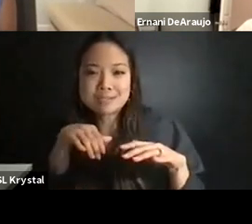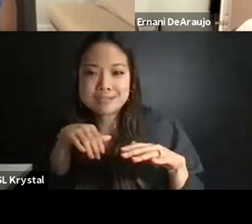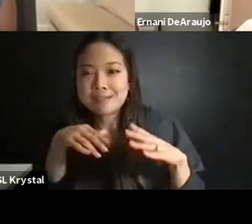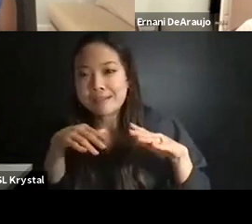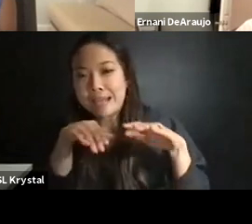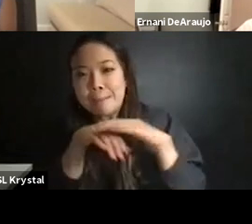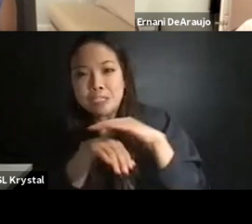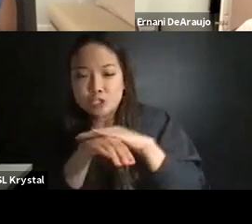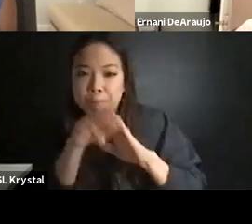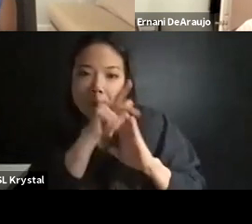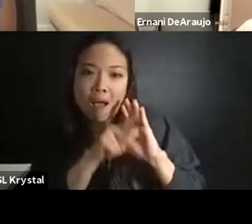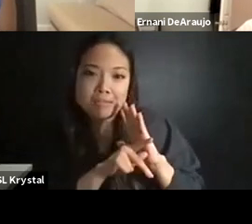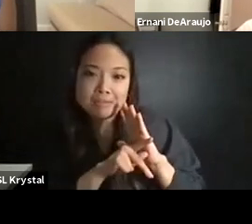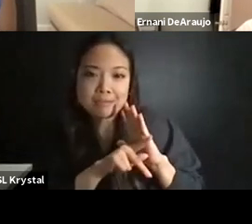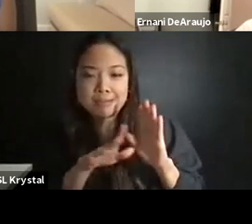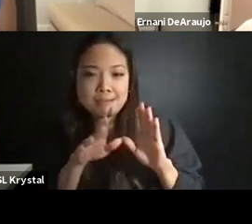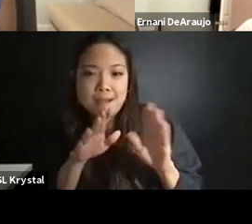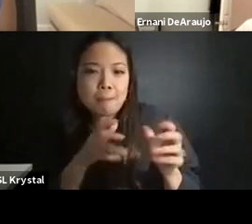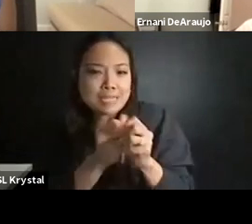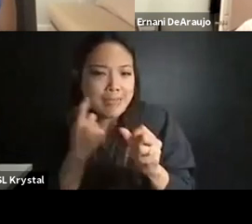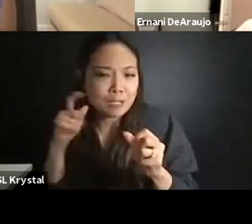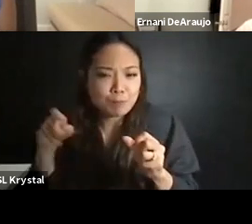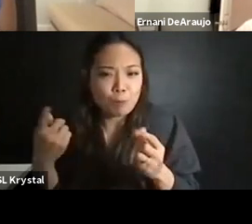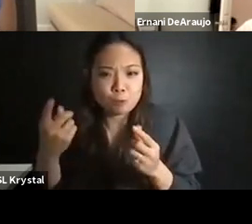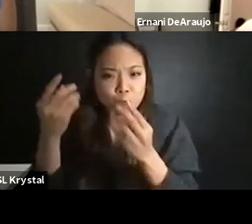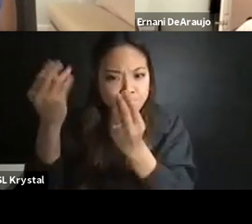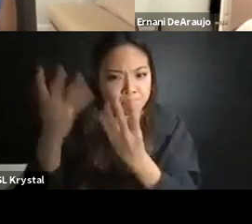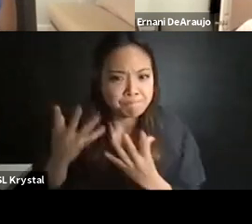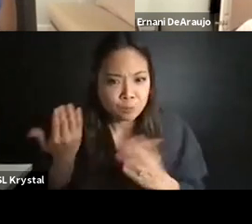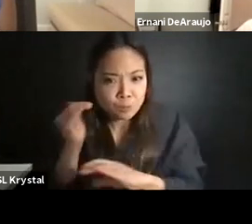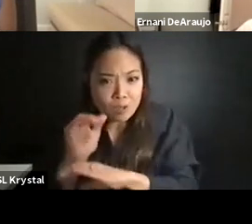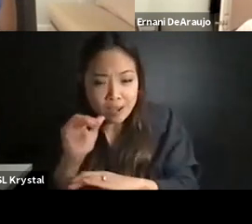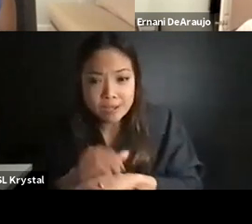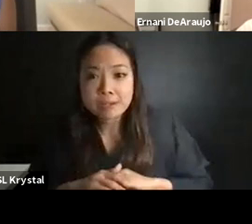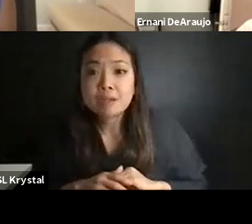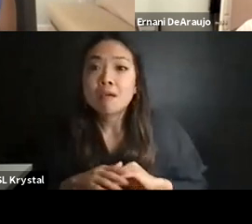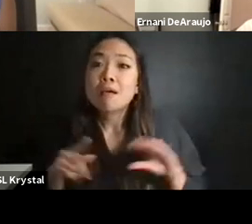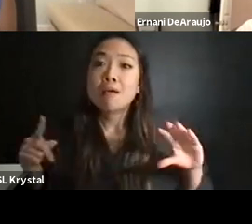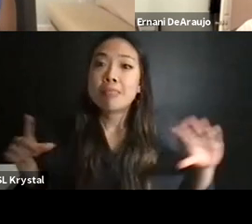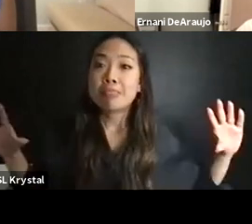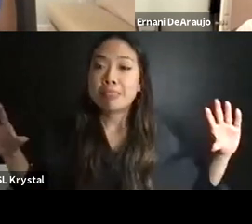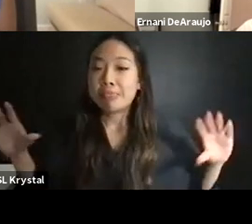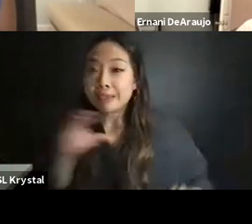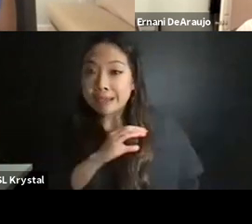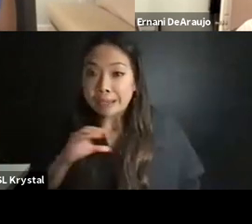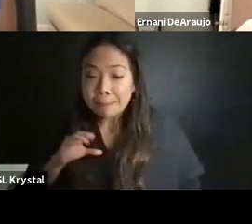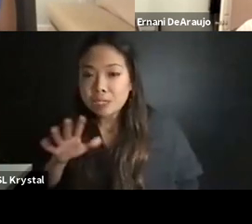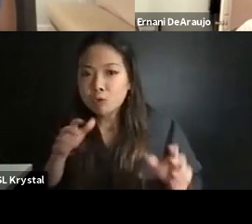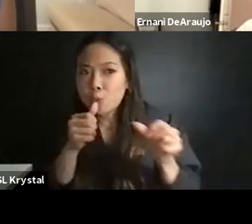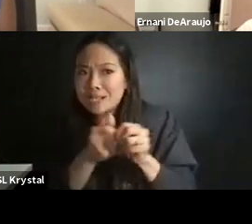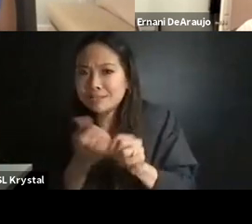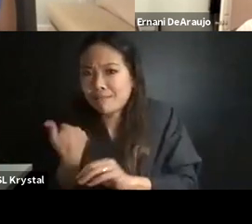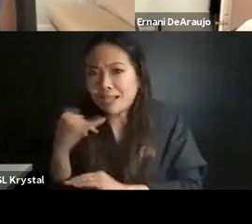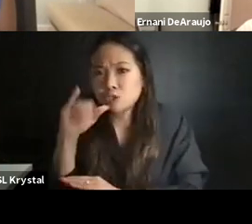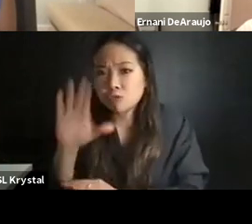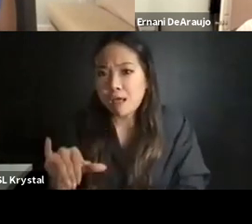was i think originally supposed to happen tonight um first i just wanted to note that i think what the committee requested in july wasn't just a general update on how the